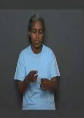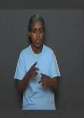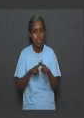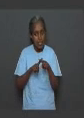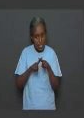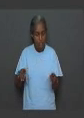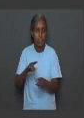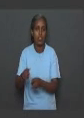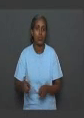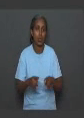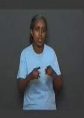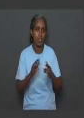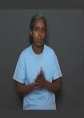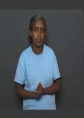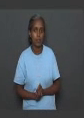different way.